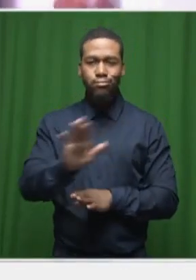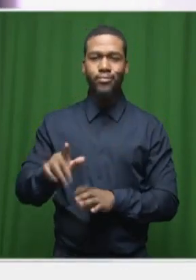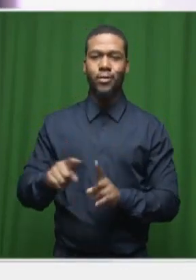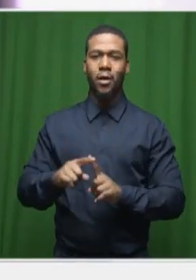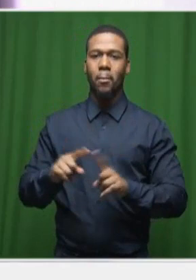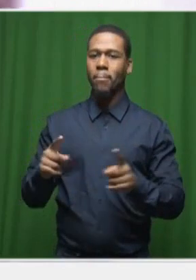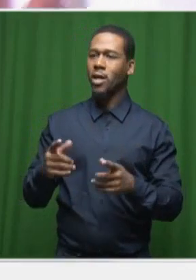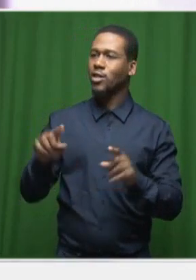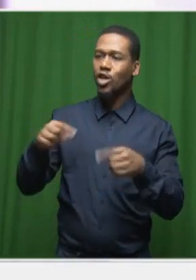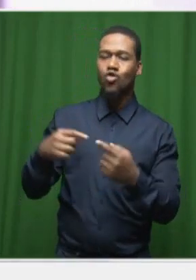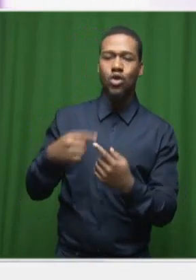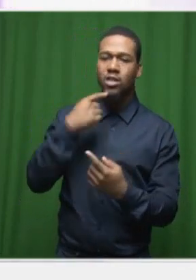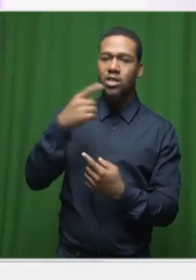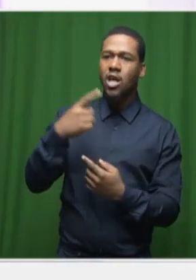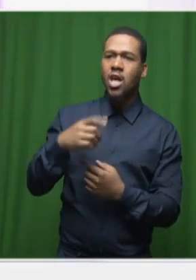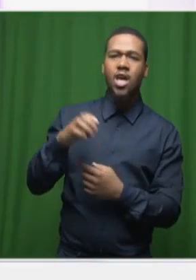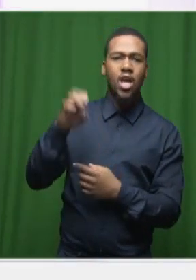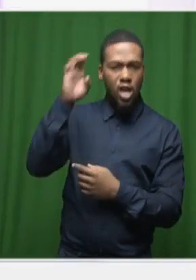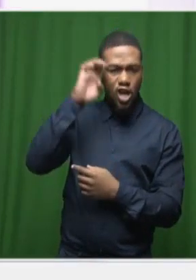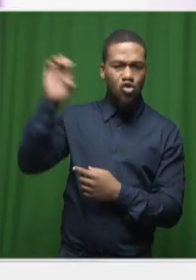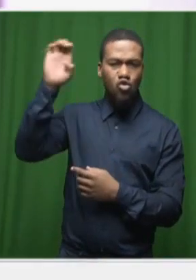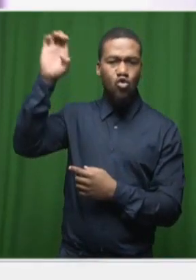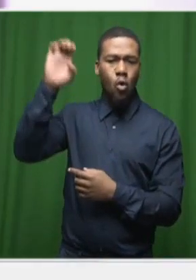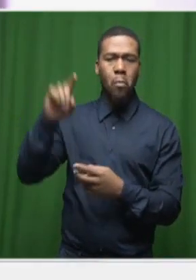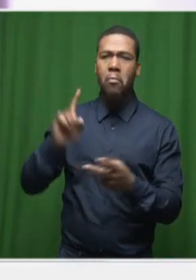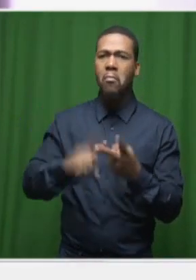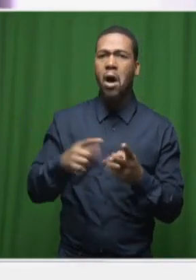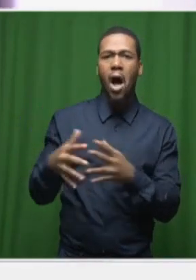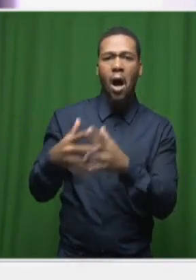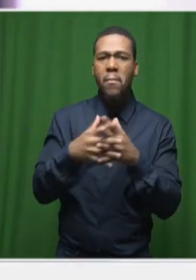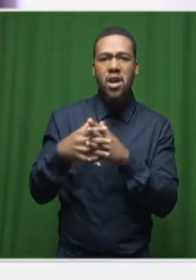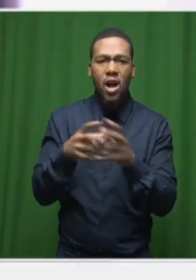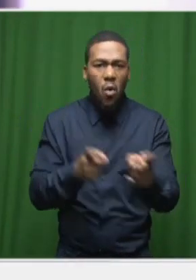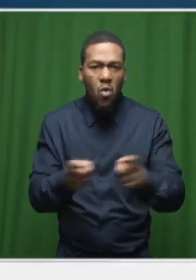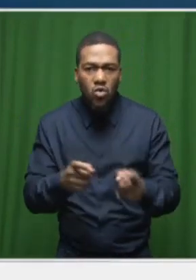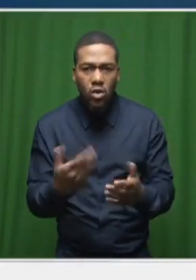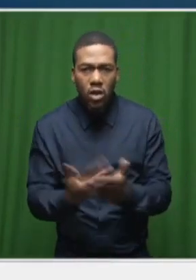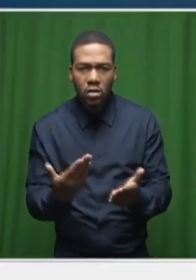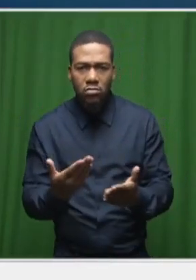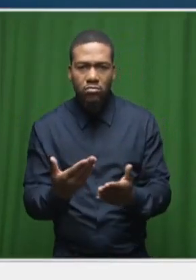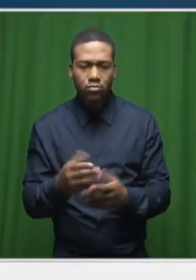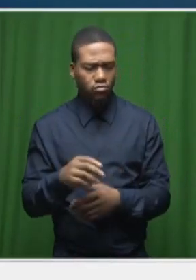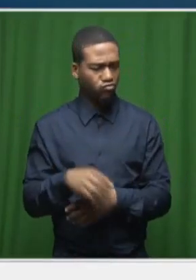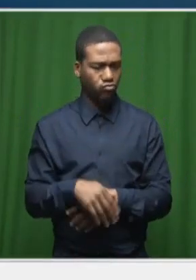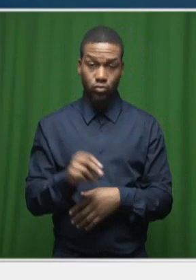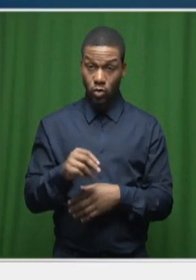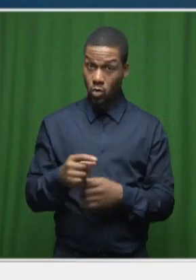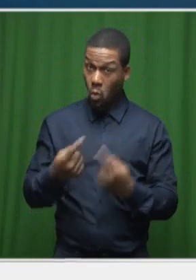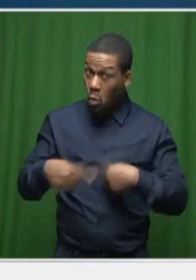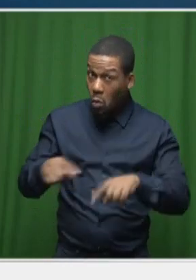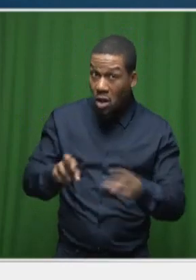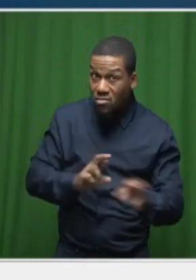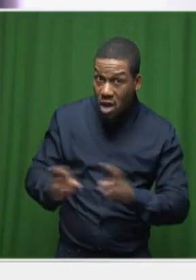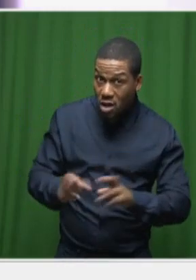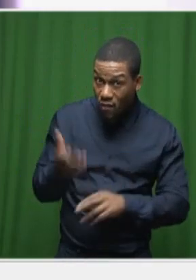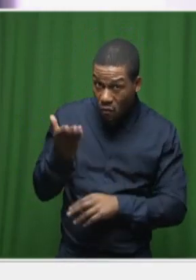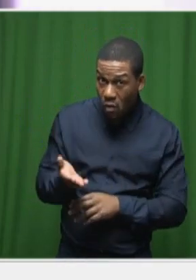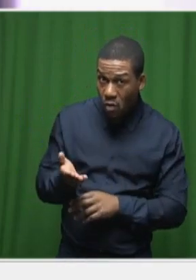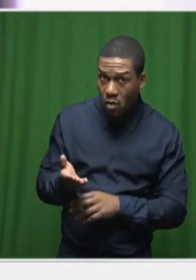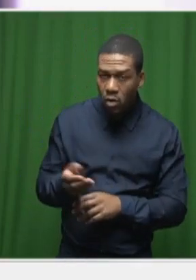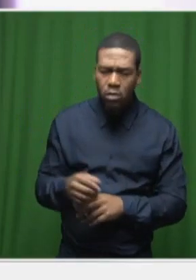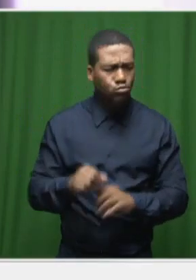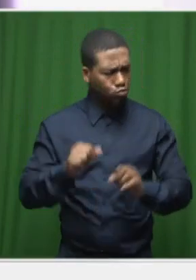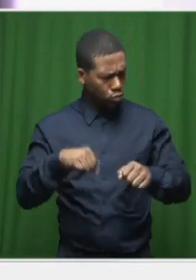in Europe, in America, they just walk the way they want. Are we ready, though? Are artists ready for the digital free trade? As artists, we've been doing